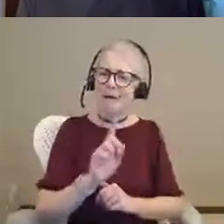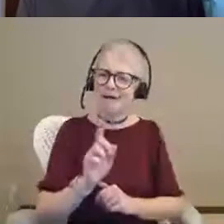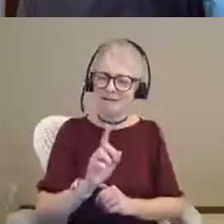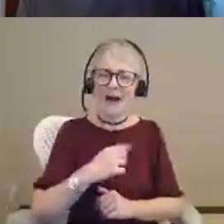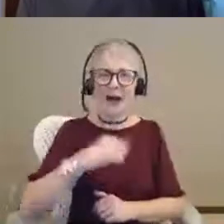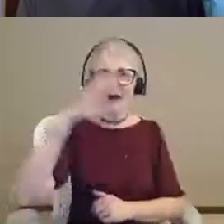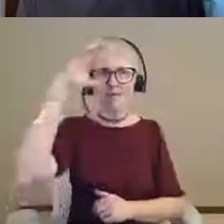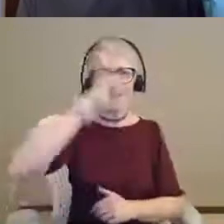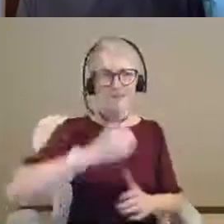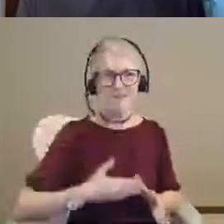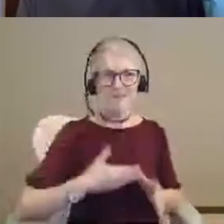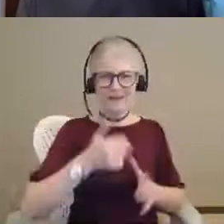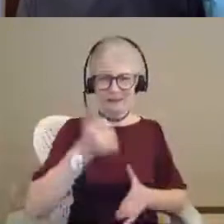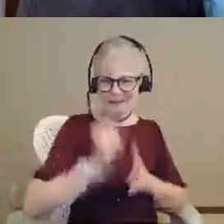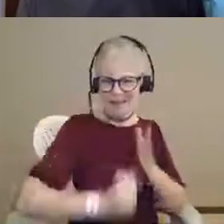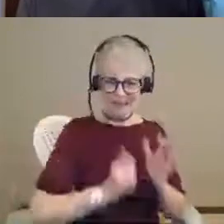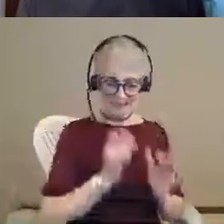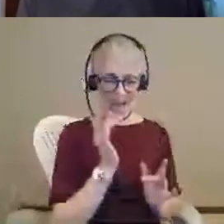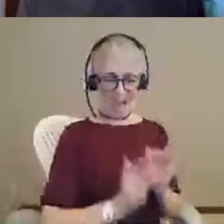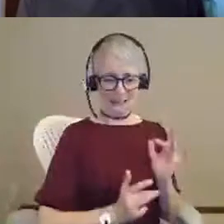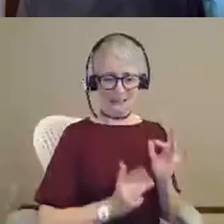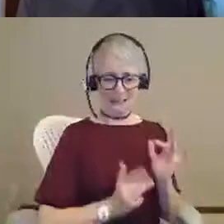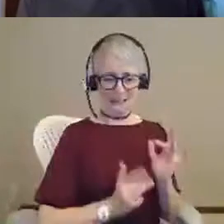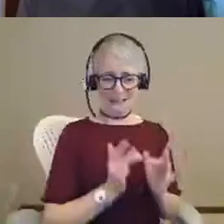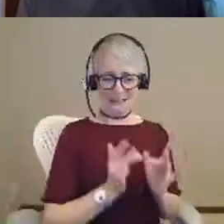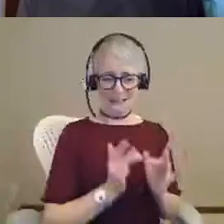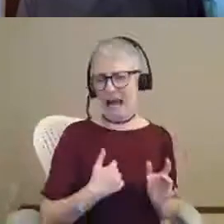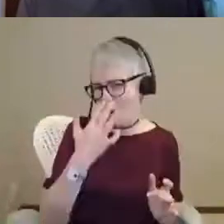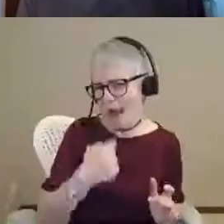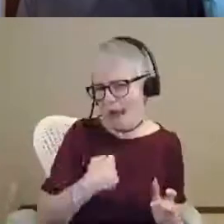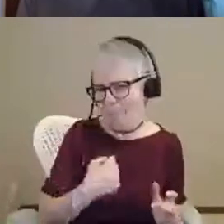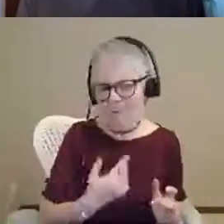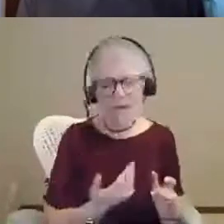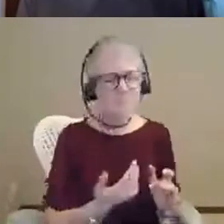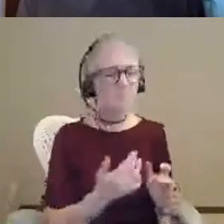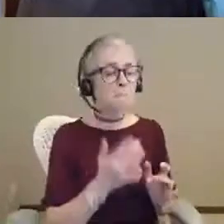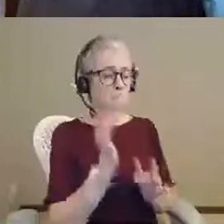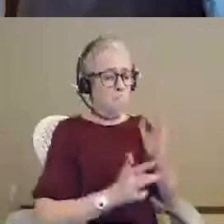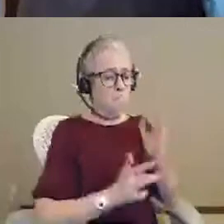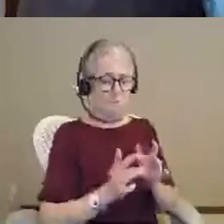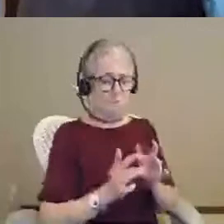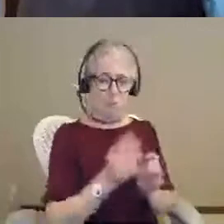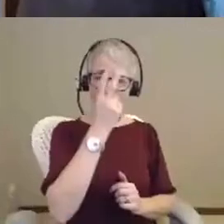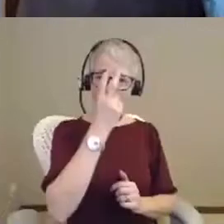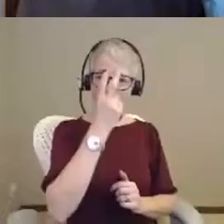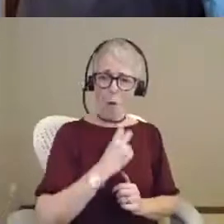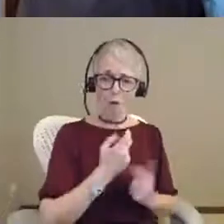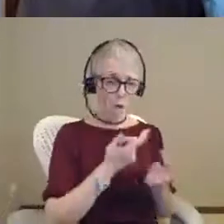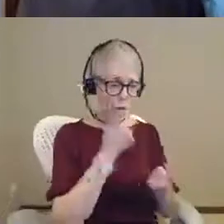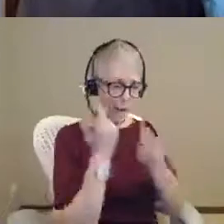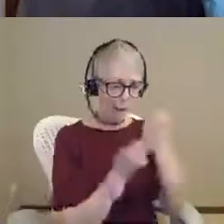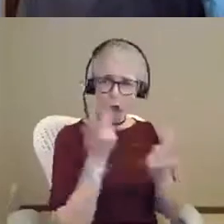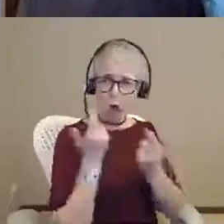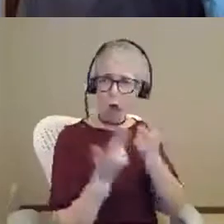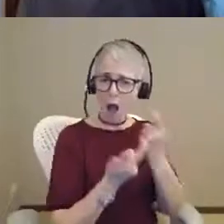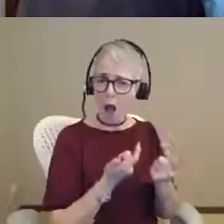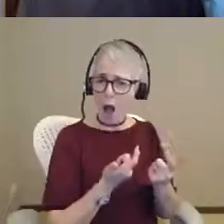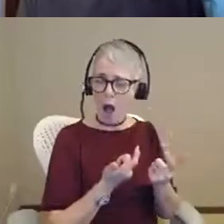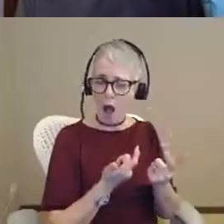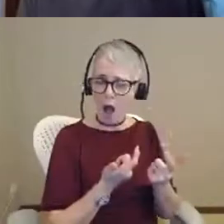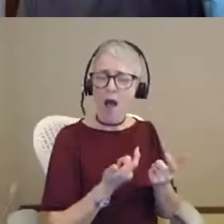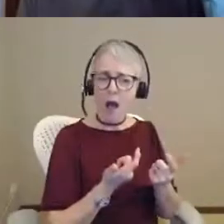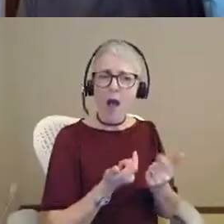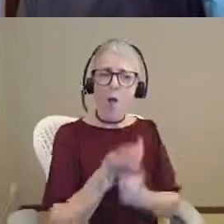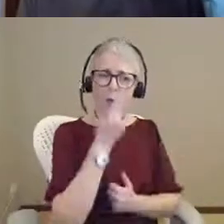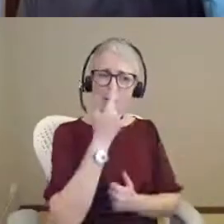the internet, and I didn't mention my age, but I was involved in the first browsers and working with those. And if you built tools